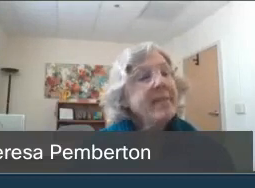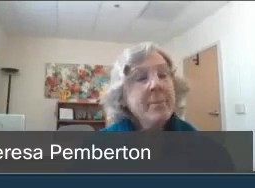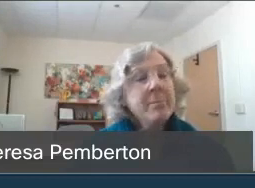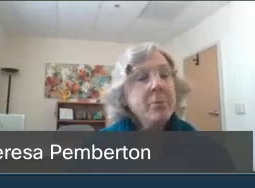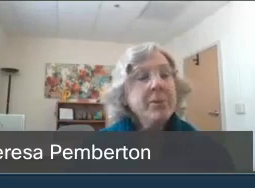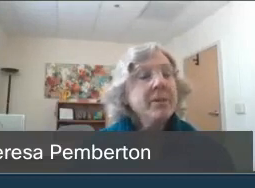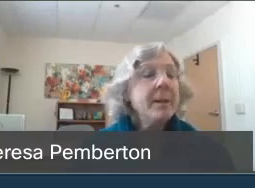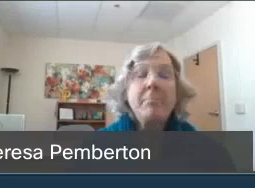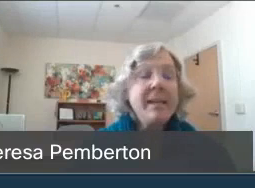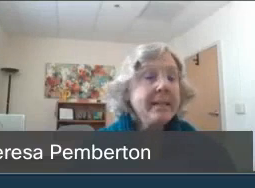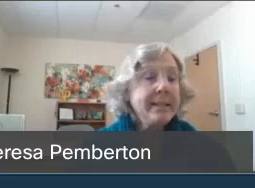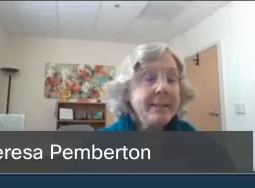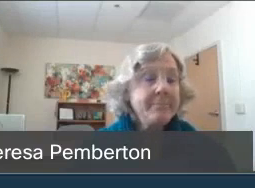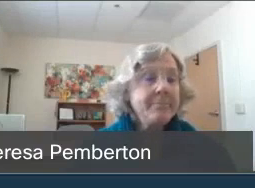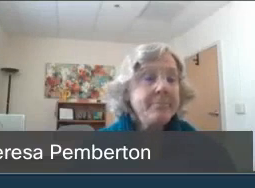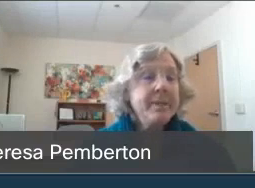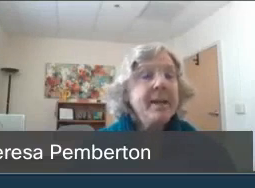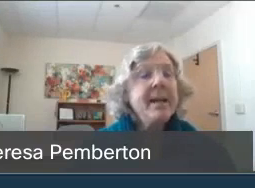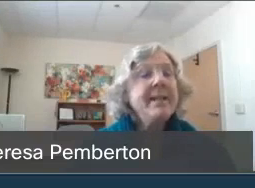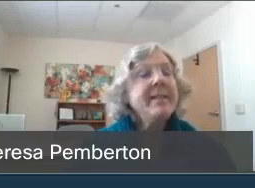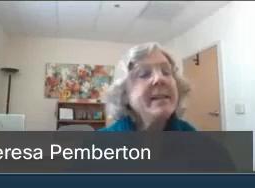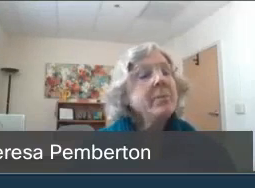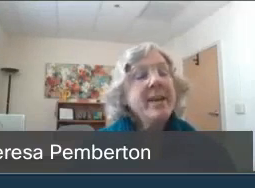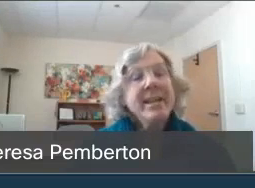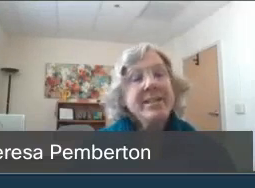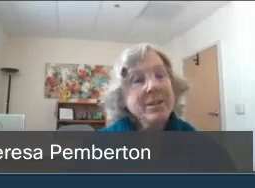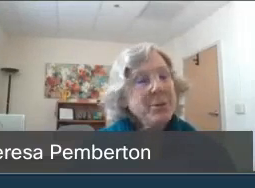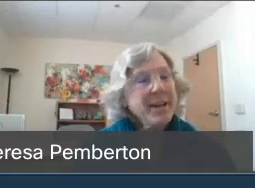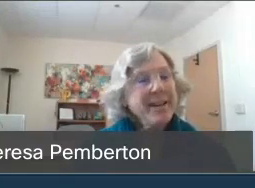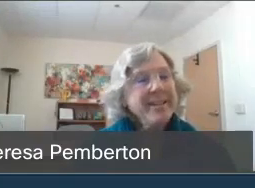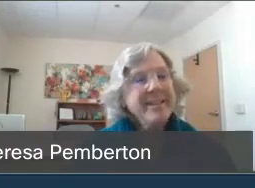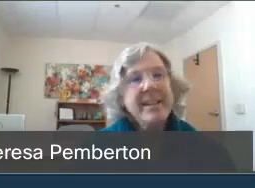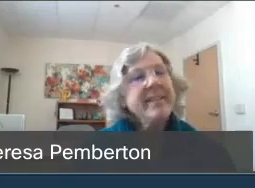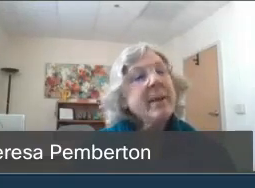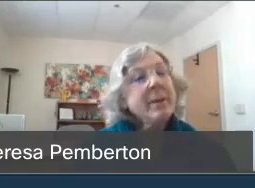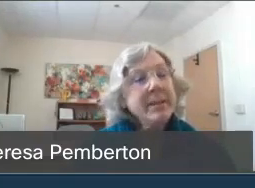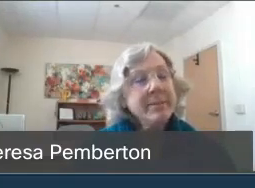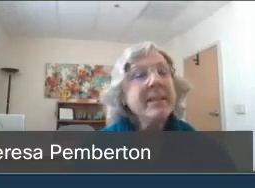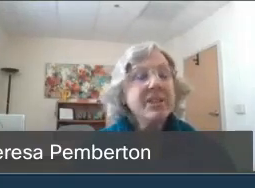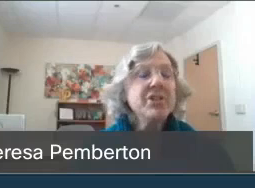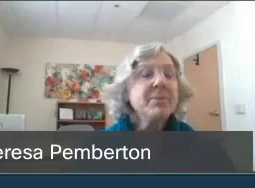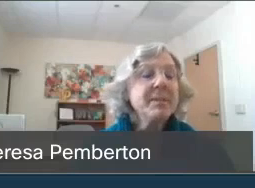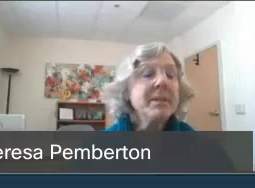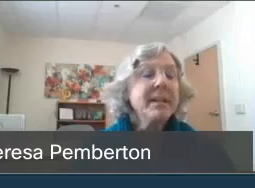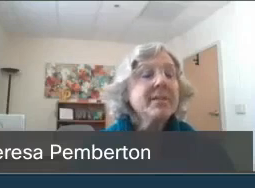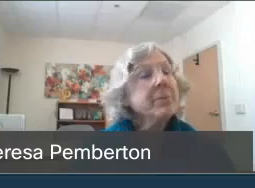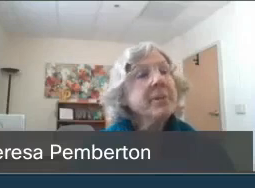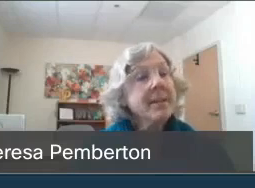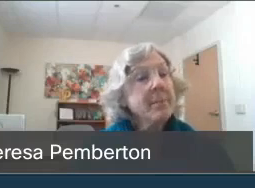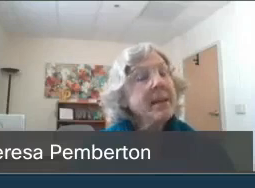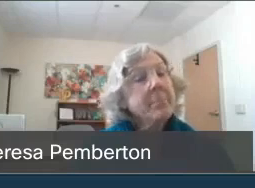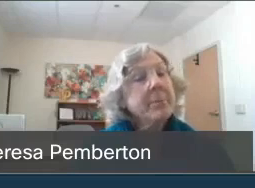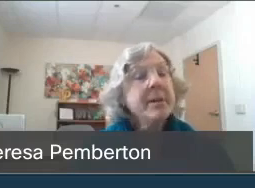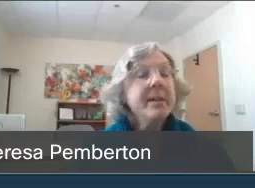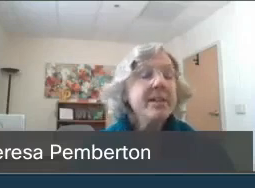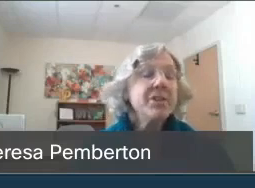so we had them on board immediately. And then we had Dr. Mulcairn, and that relationship was in place through